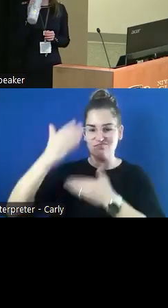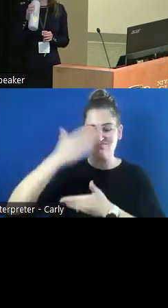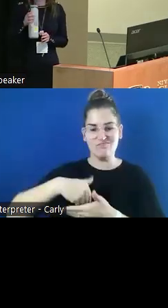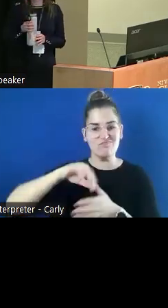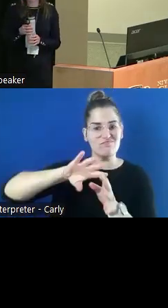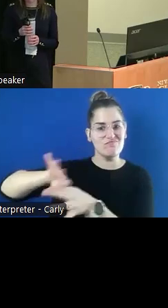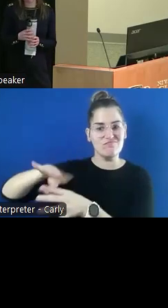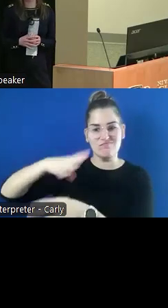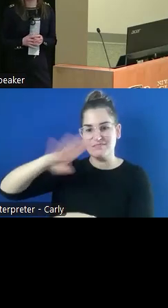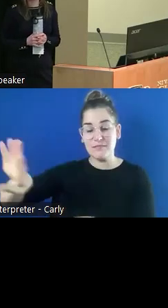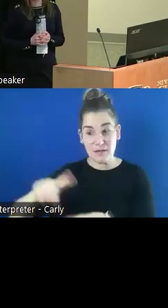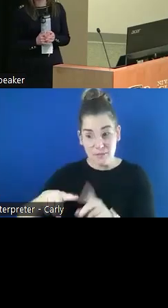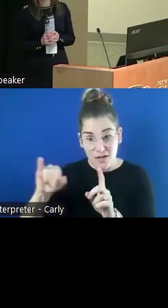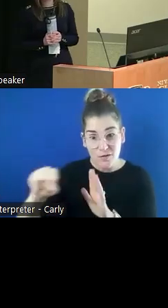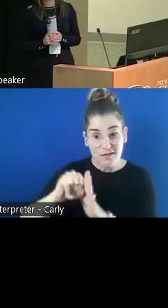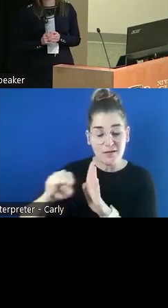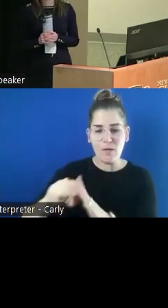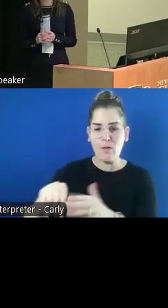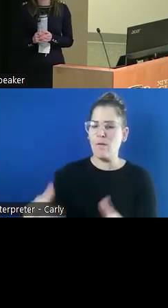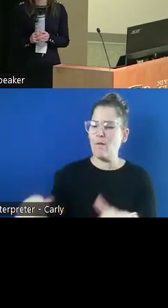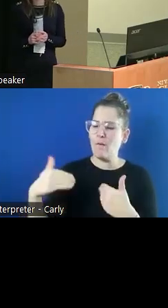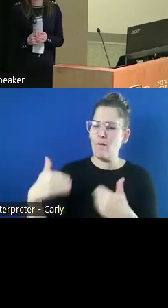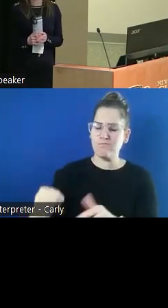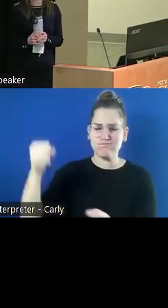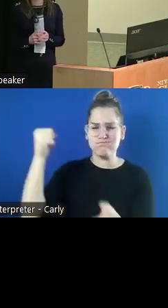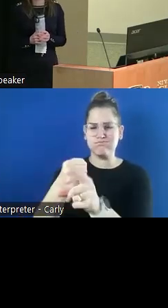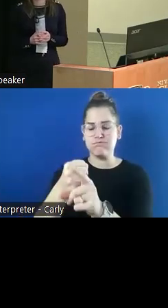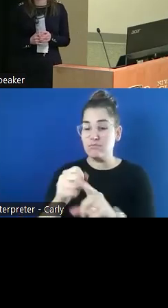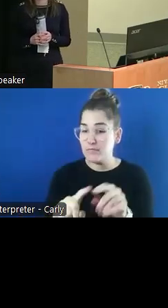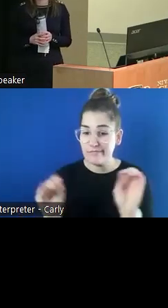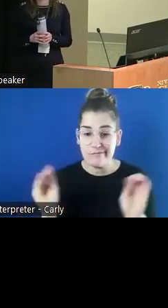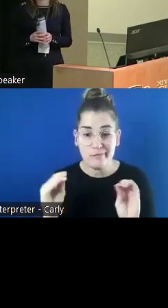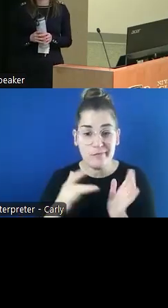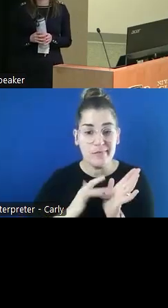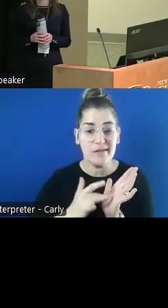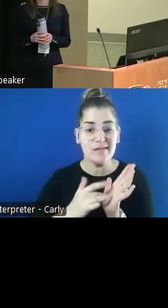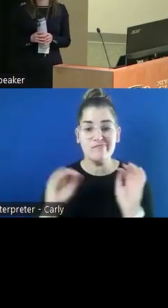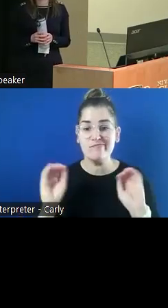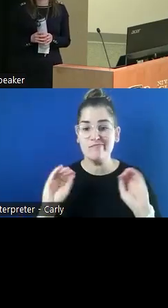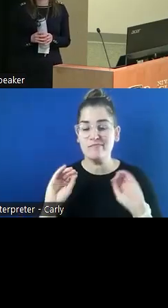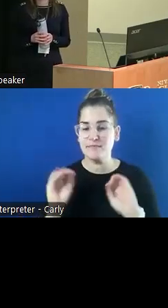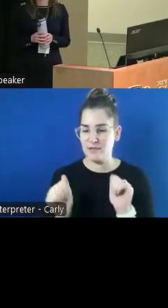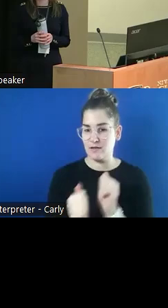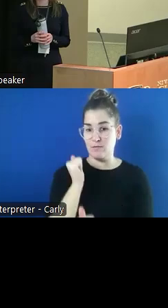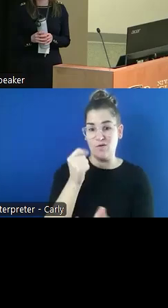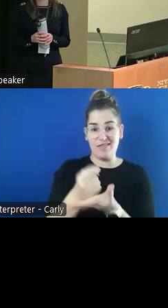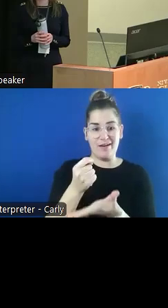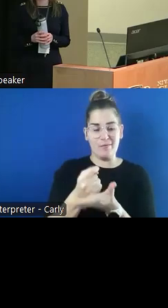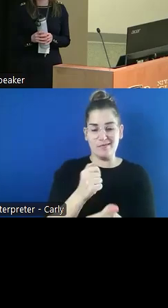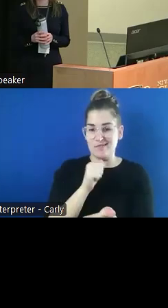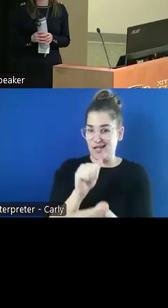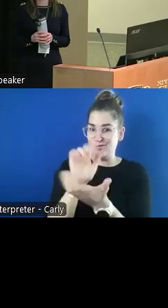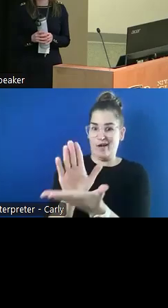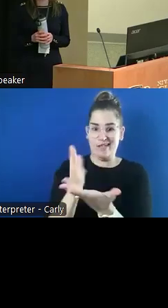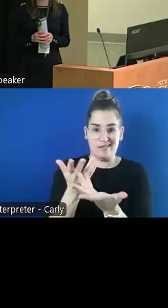of the most disabling symptoms that people have. But we don't have medications to treat them, and most psychological therapies don't really do